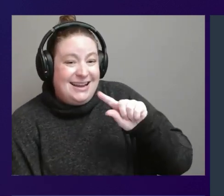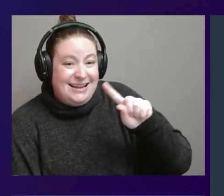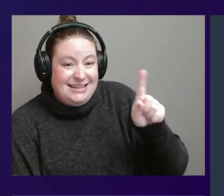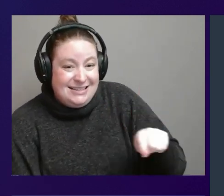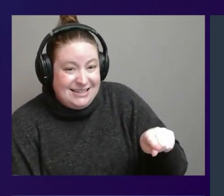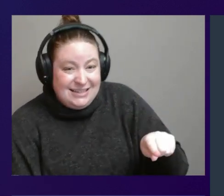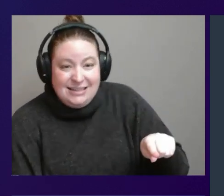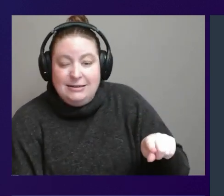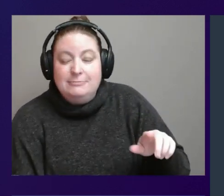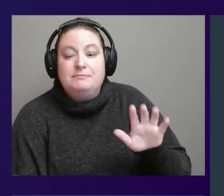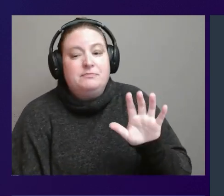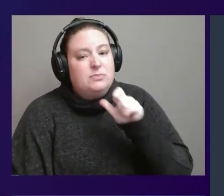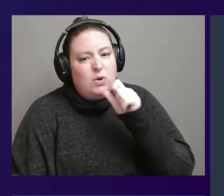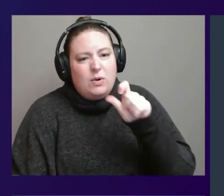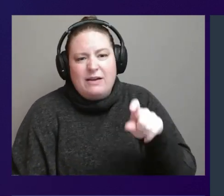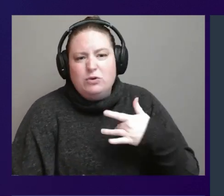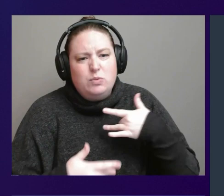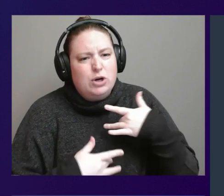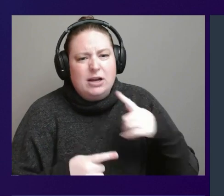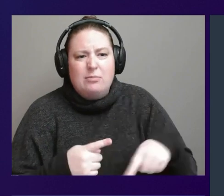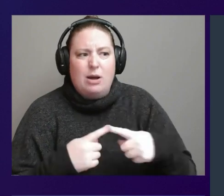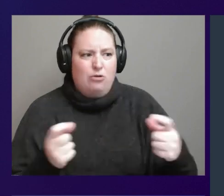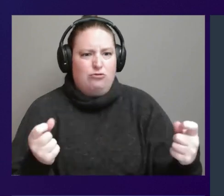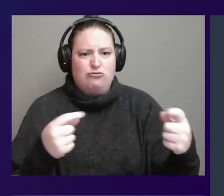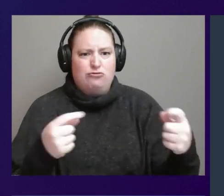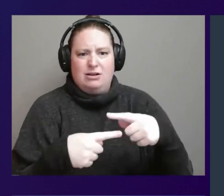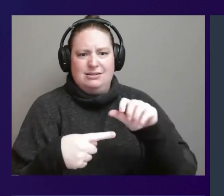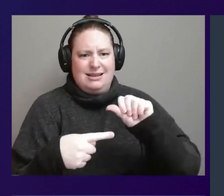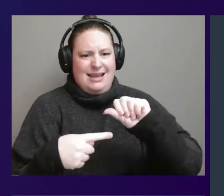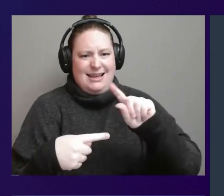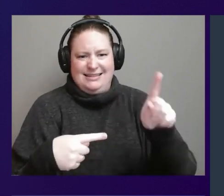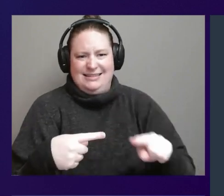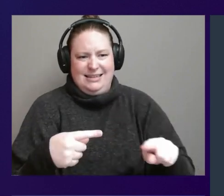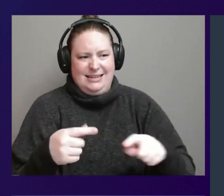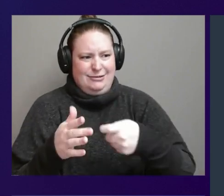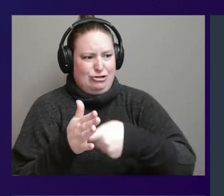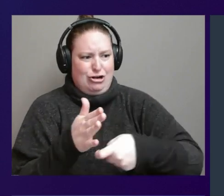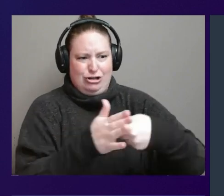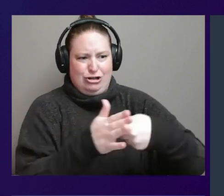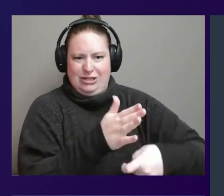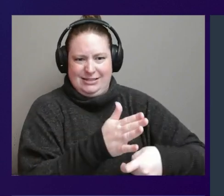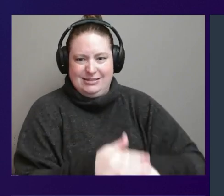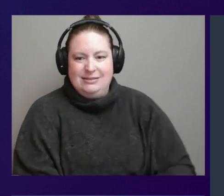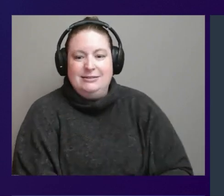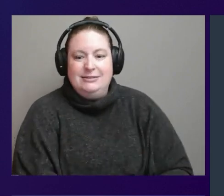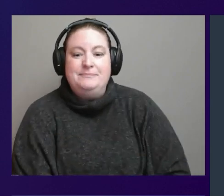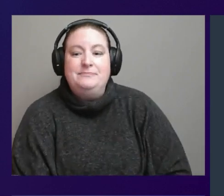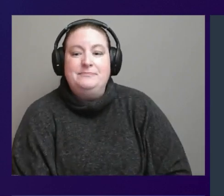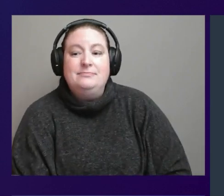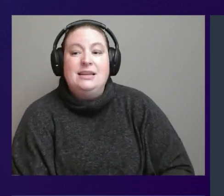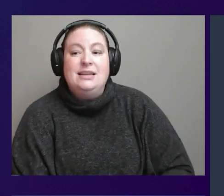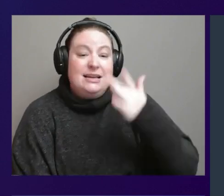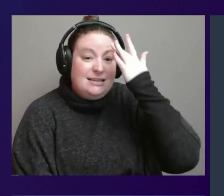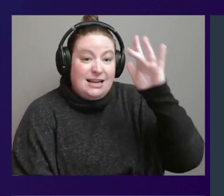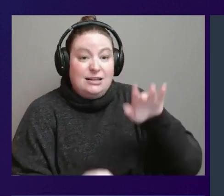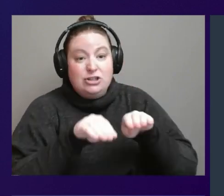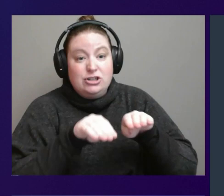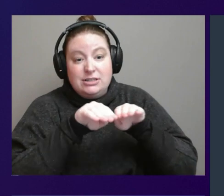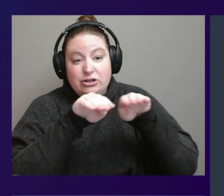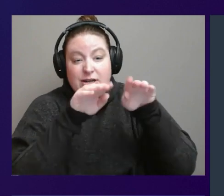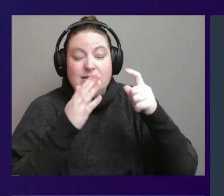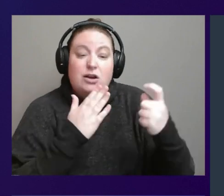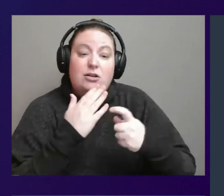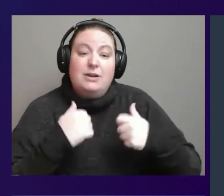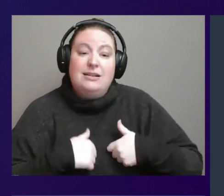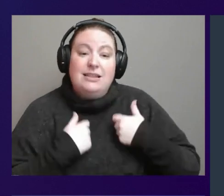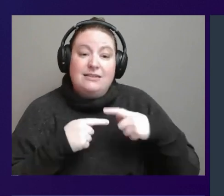worrying about any cross-AZ charges. EFS Intelligent Tiering supports automatic lifecycle management to lower